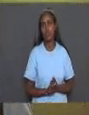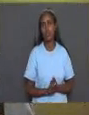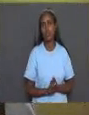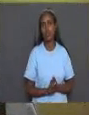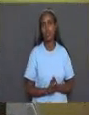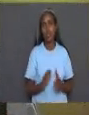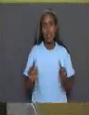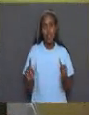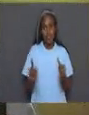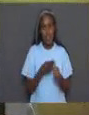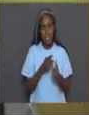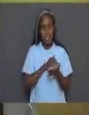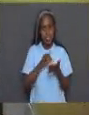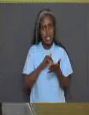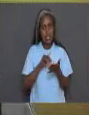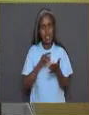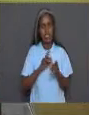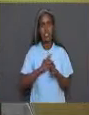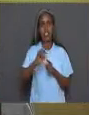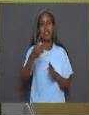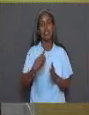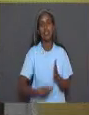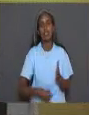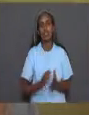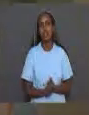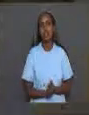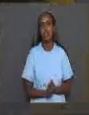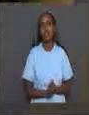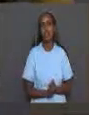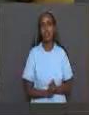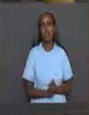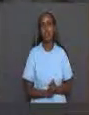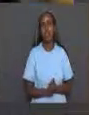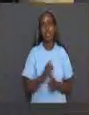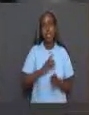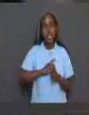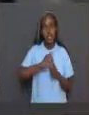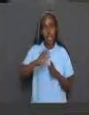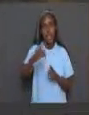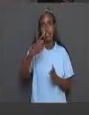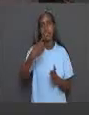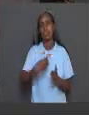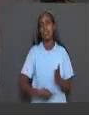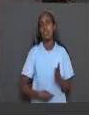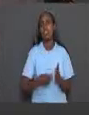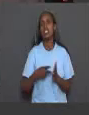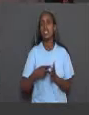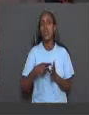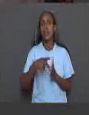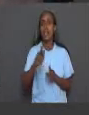Let us first study direct tax. A direct tax is